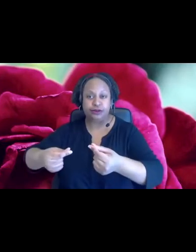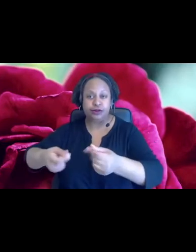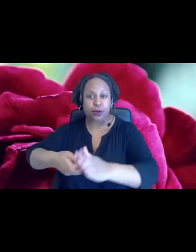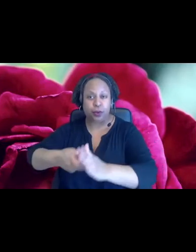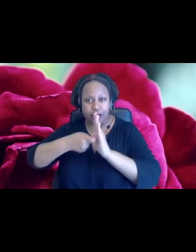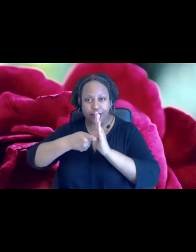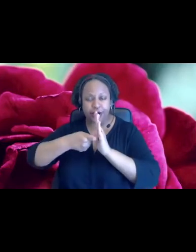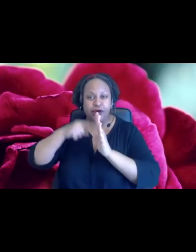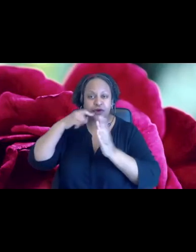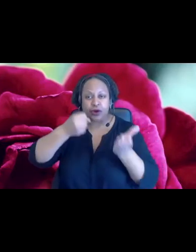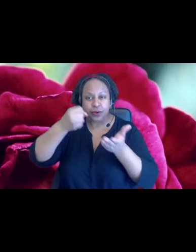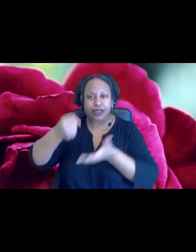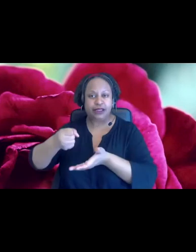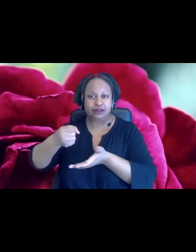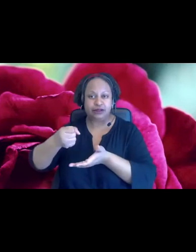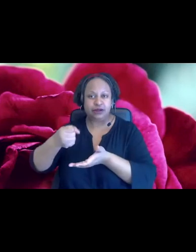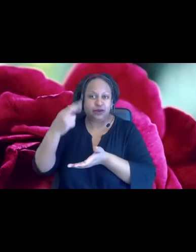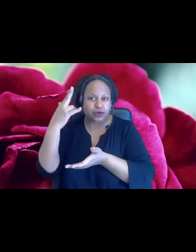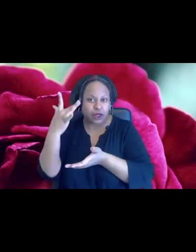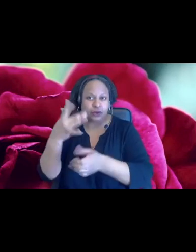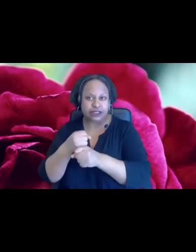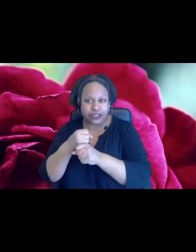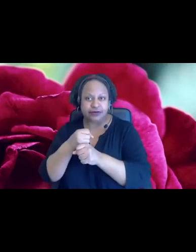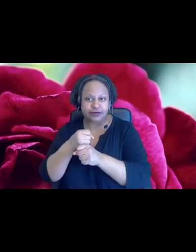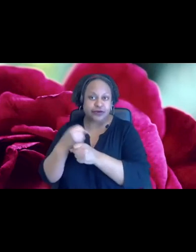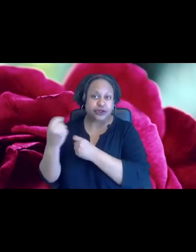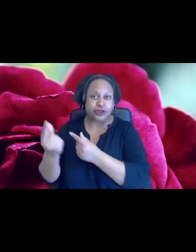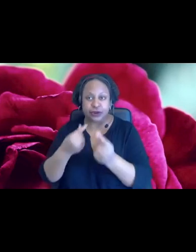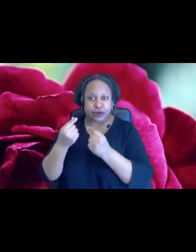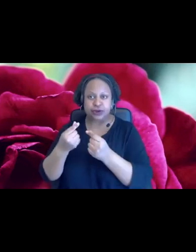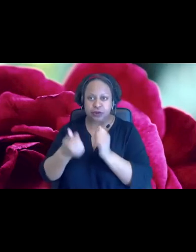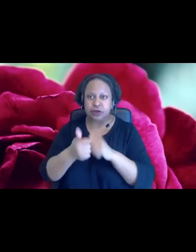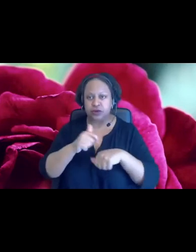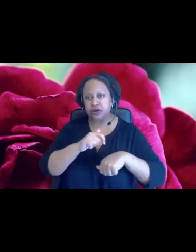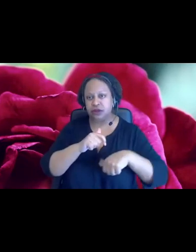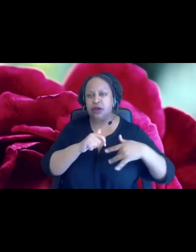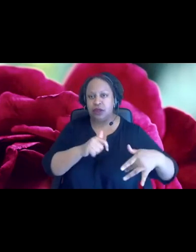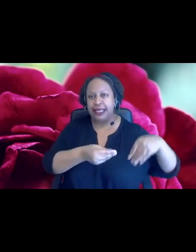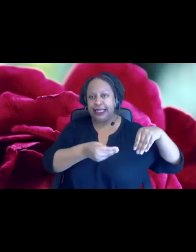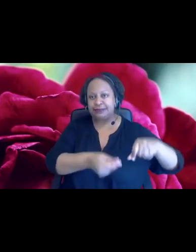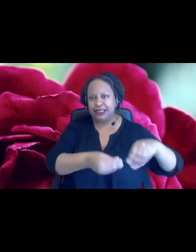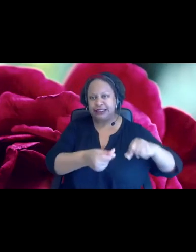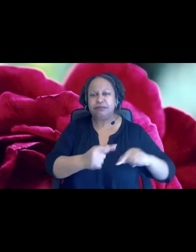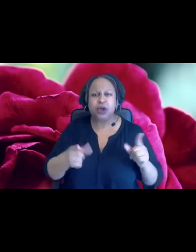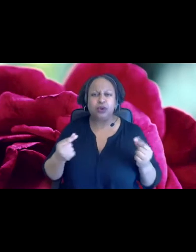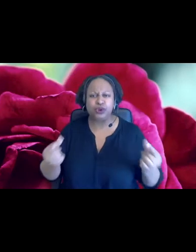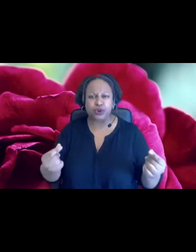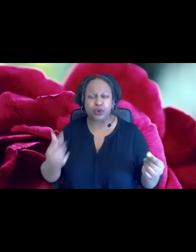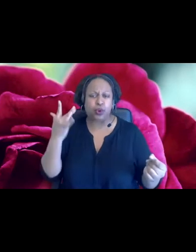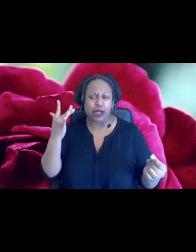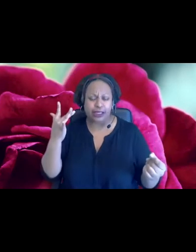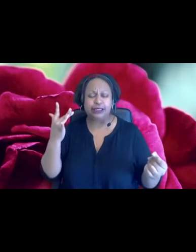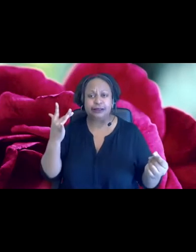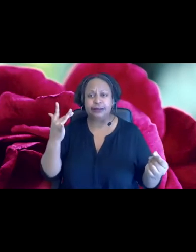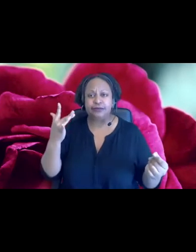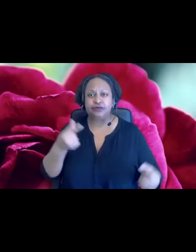requirements of the grant or what you received it for. So what do you do with this? Because you have to report the